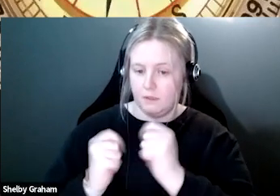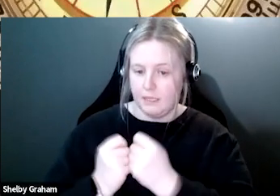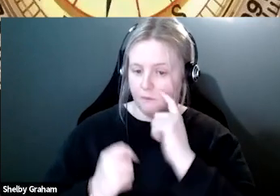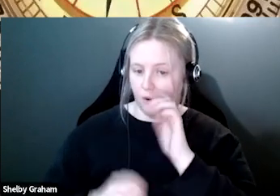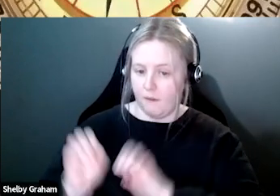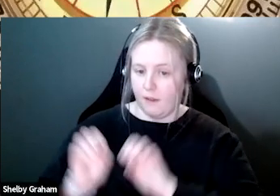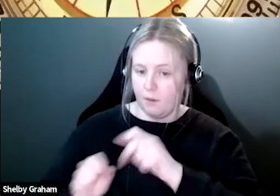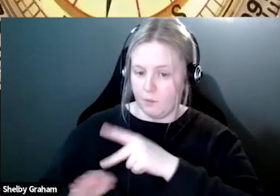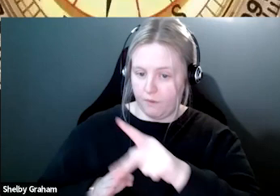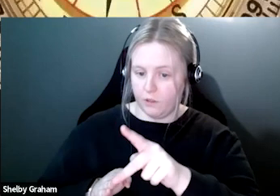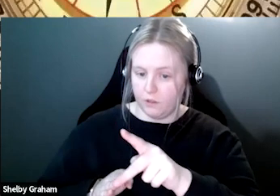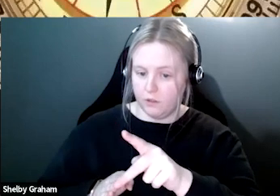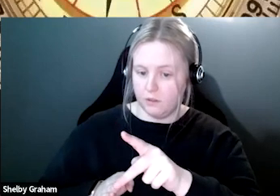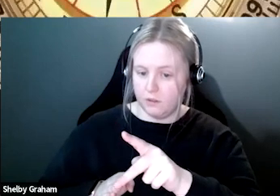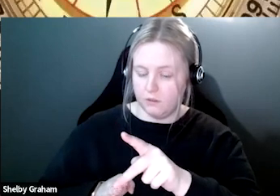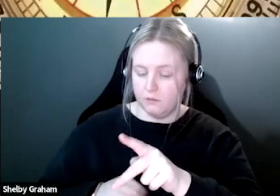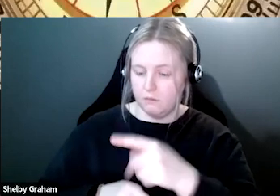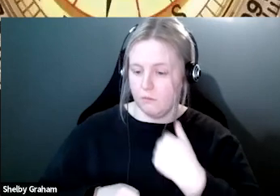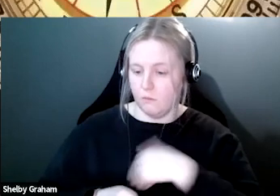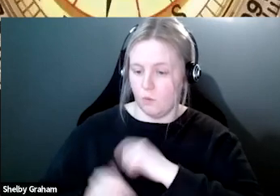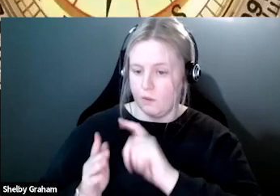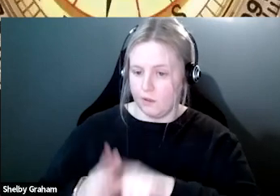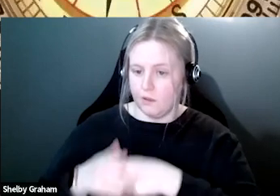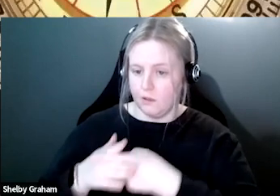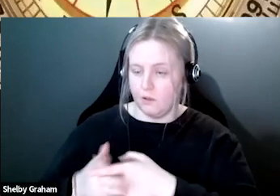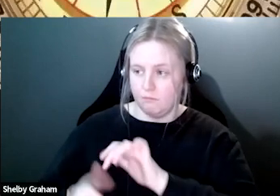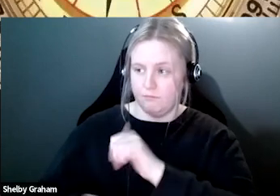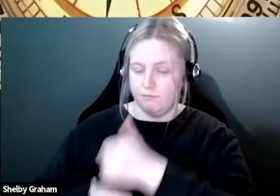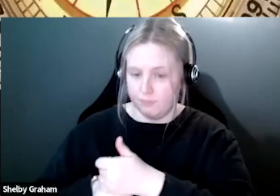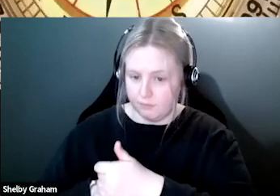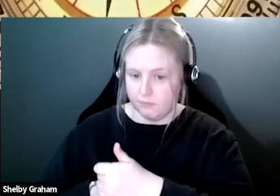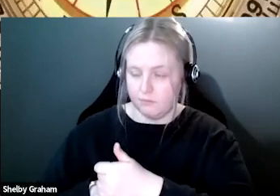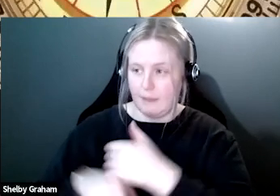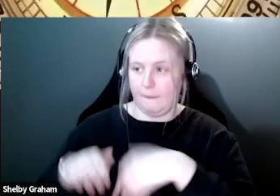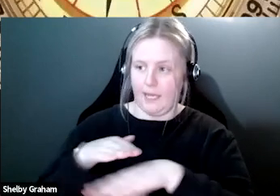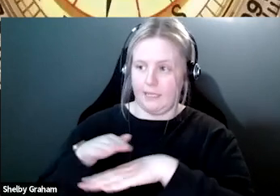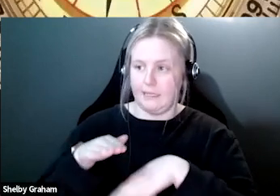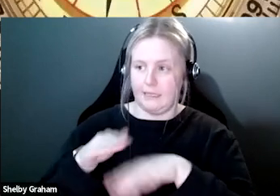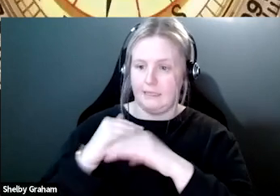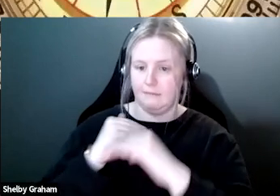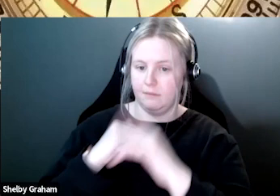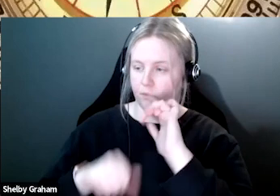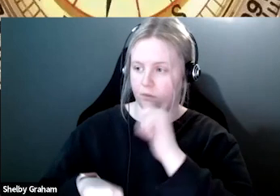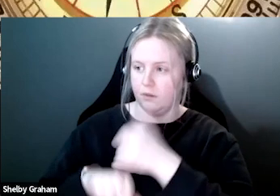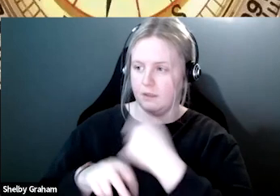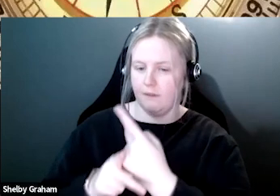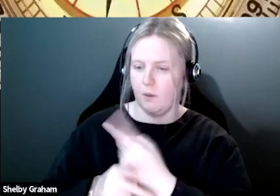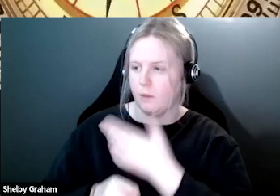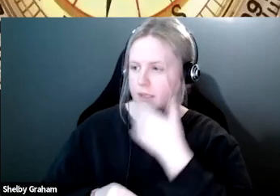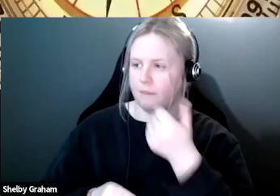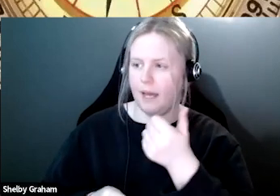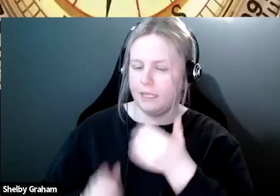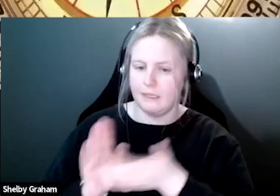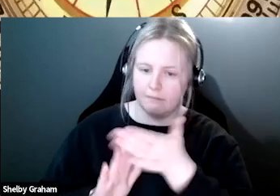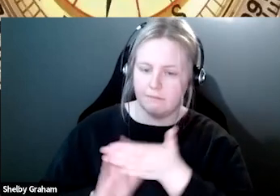professionals currently as we start to develop a benchmark tool as well to measure the progress of best practice for inclusion of autism